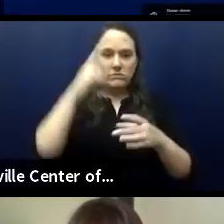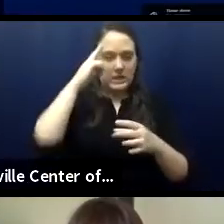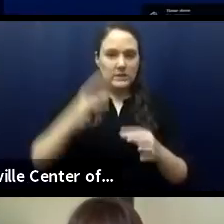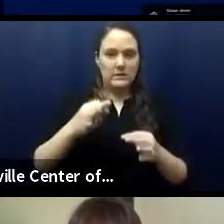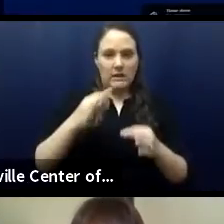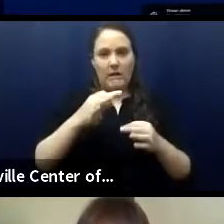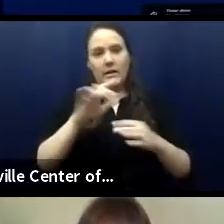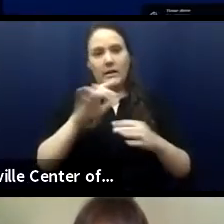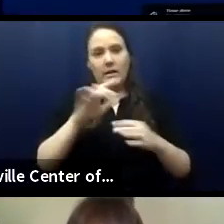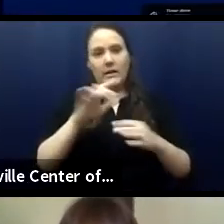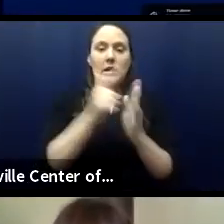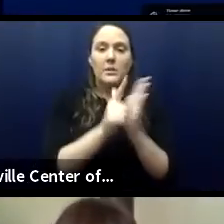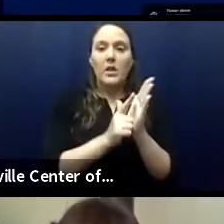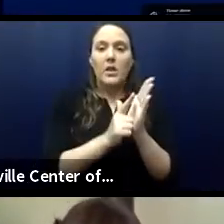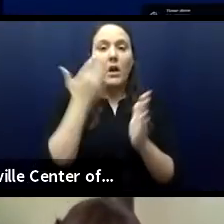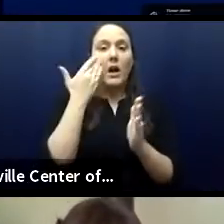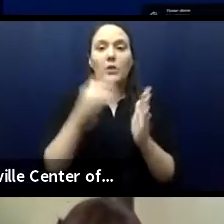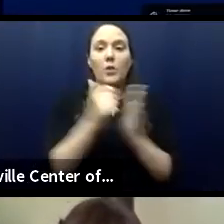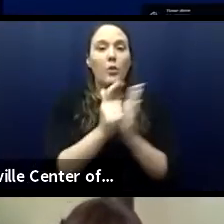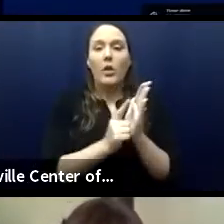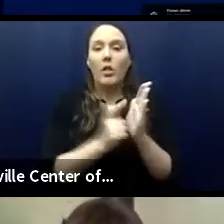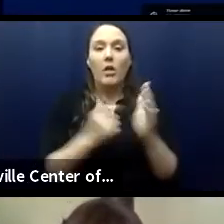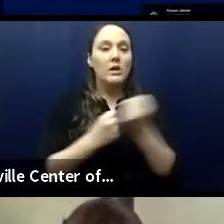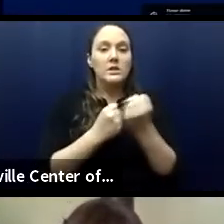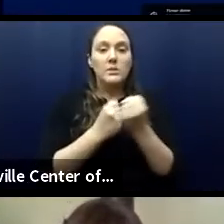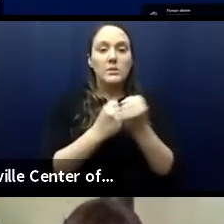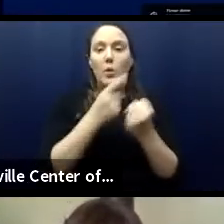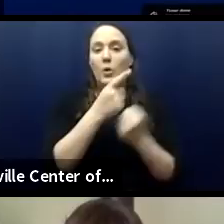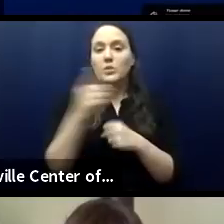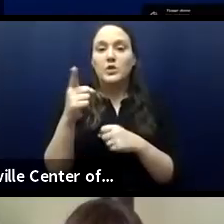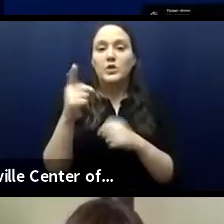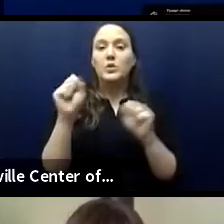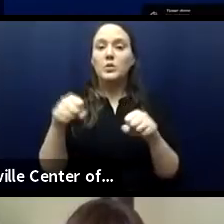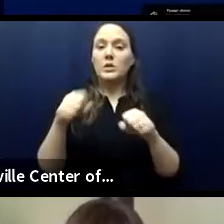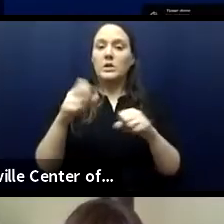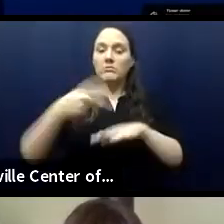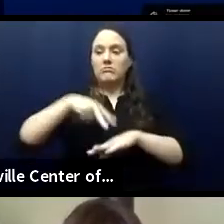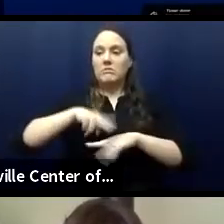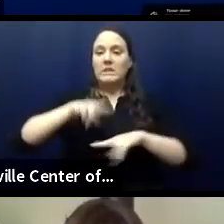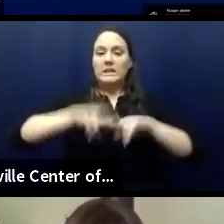behind you that makes you think that you can, from your perch, decide over the lives and businesses of all of us.